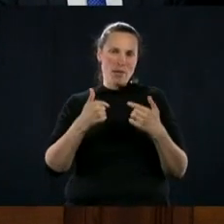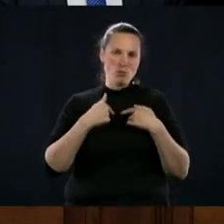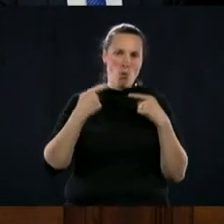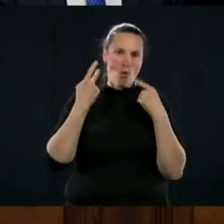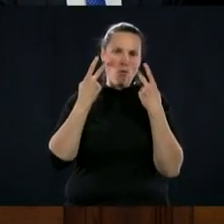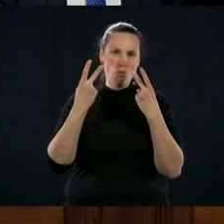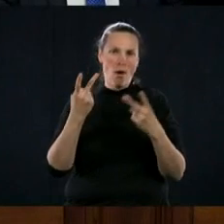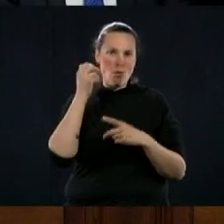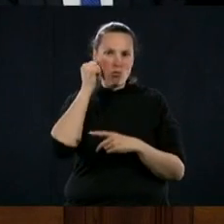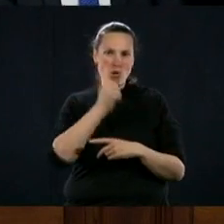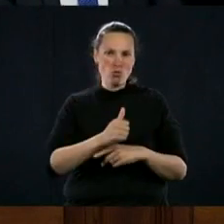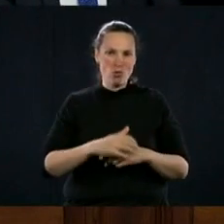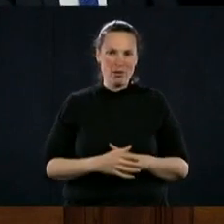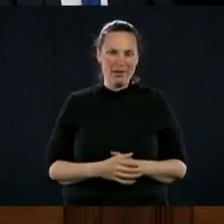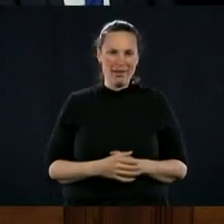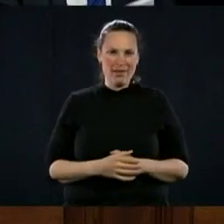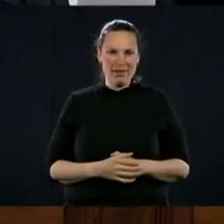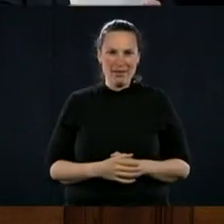know.